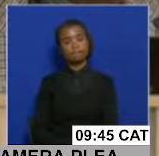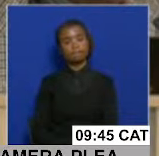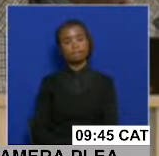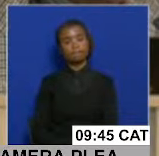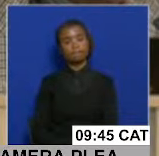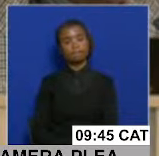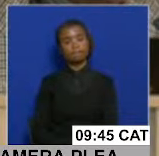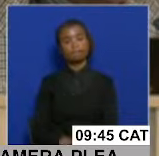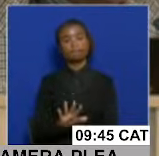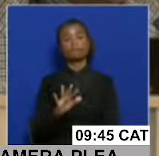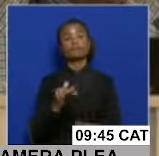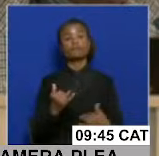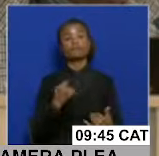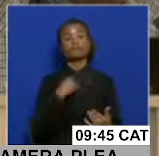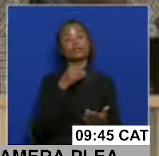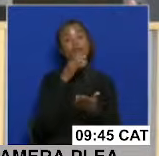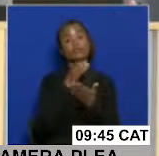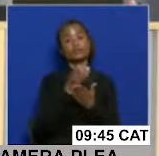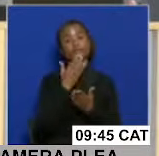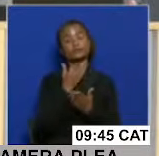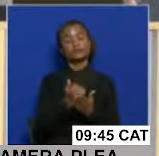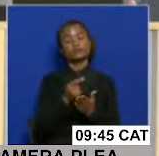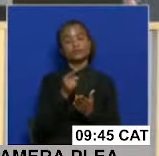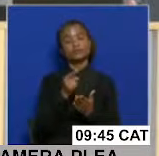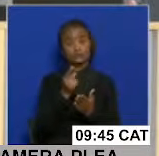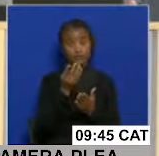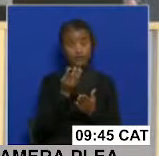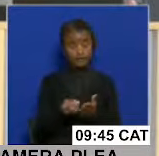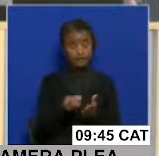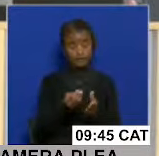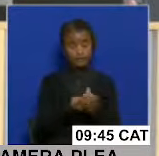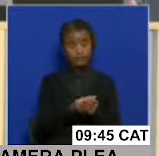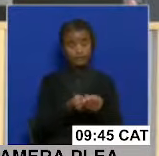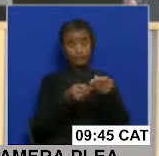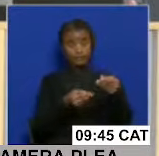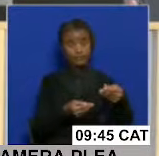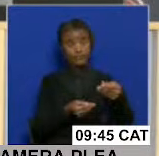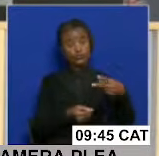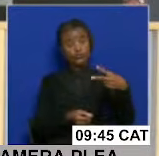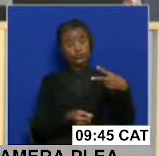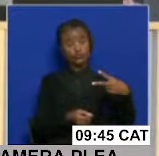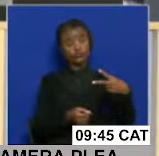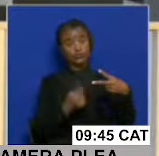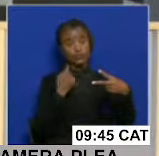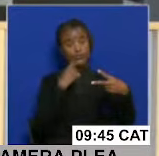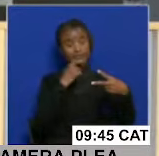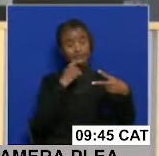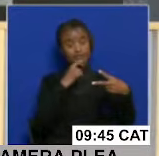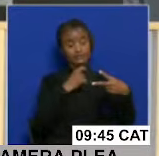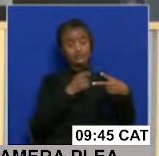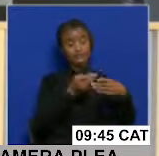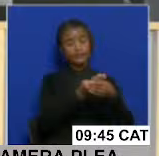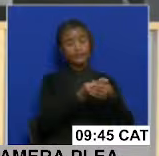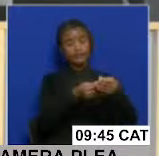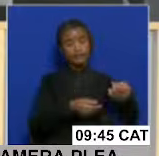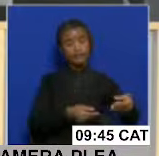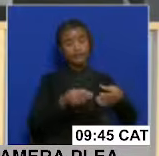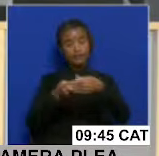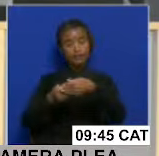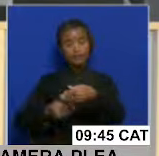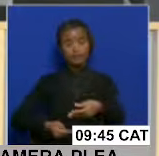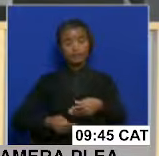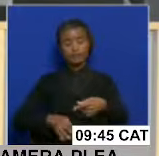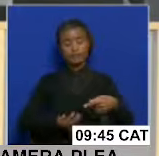you've got 2 white files, numbered 1 of 1 and file 1 of